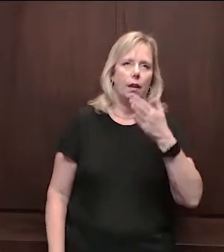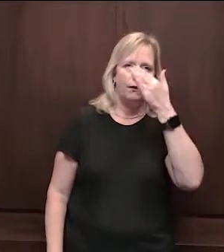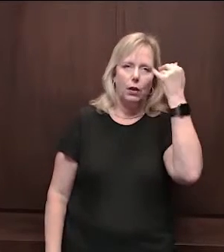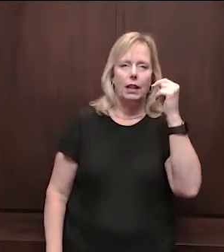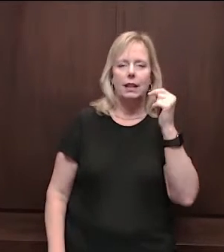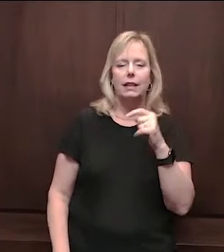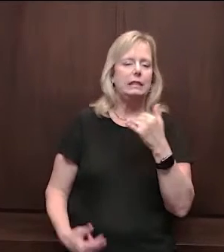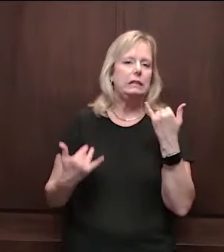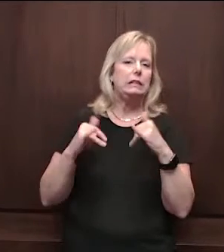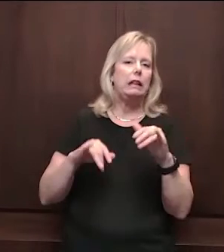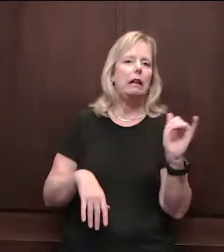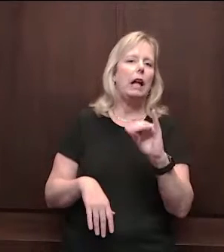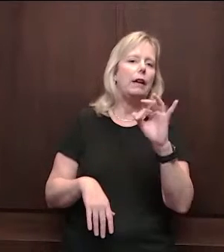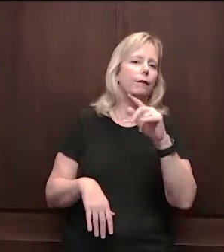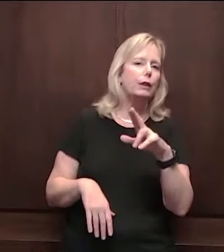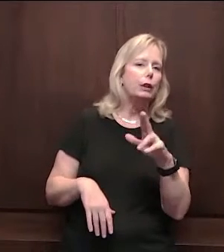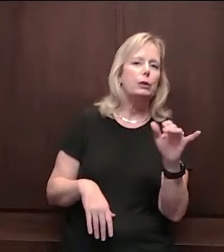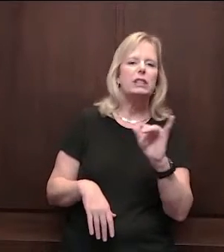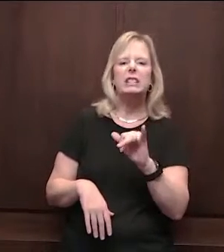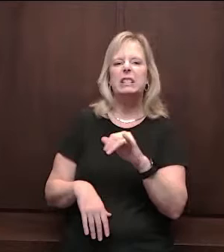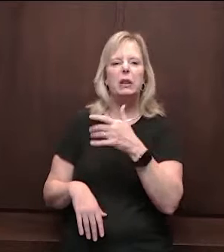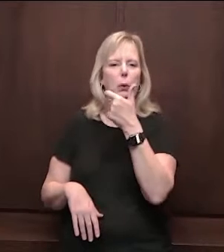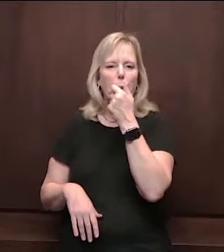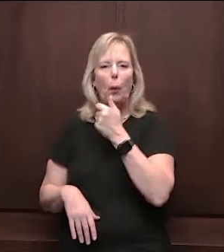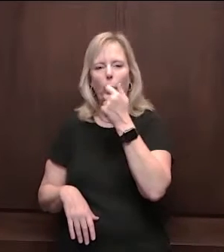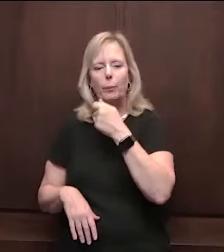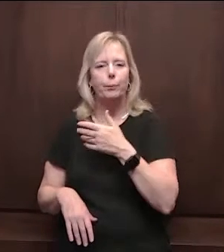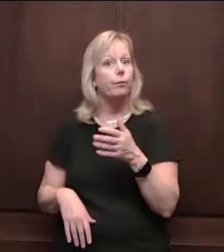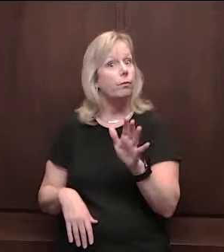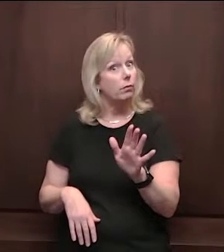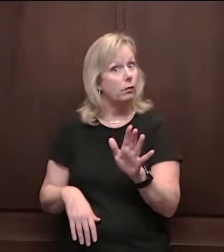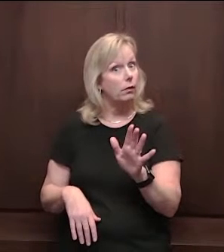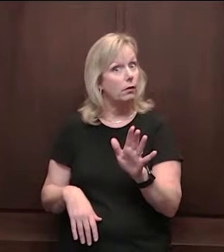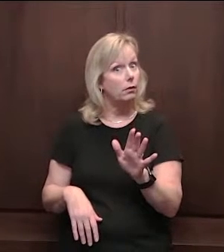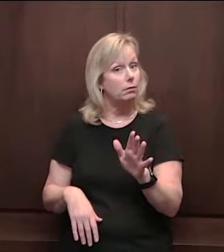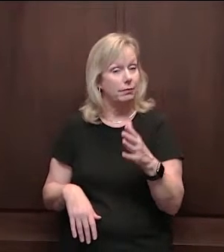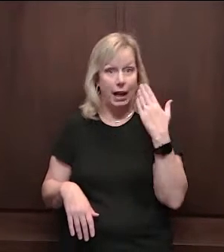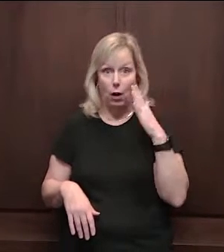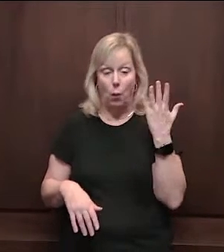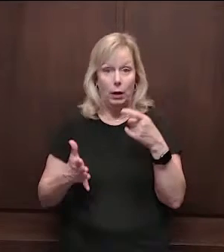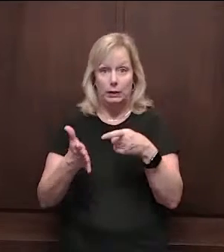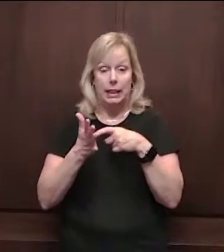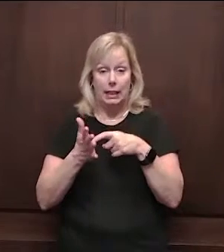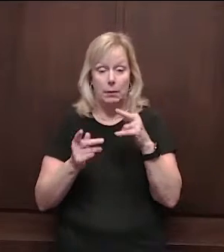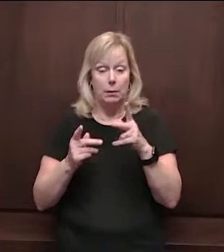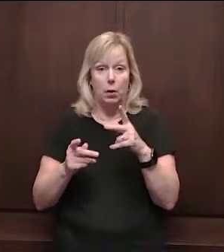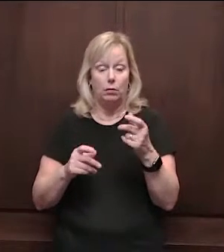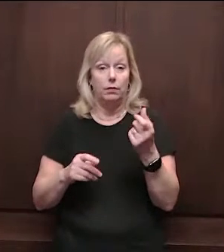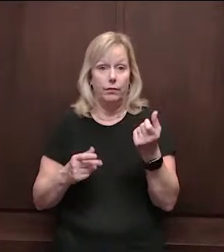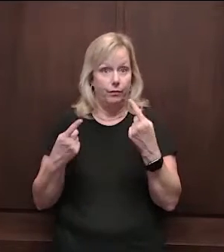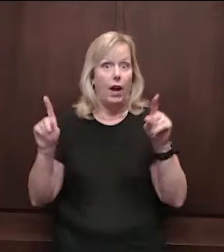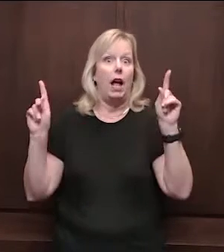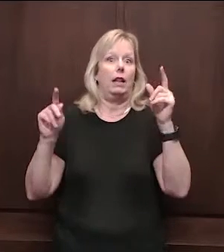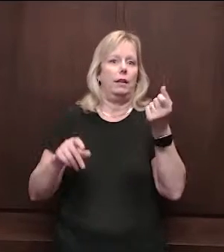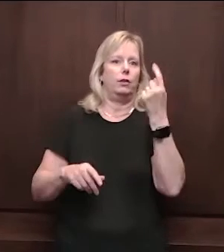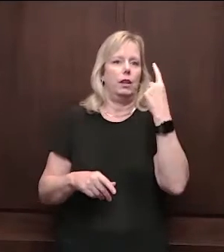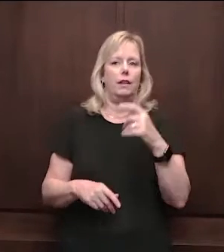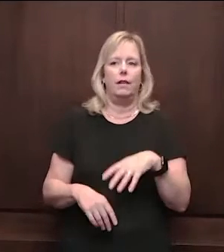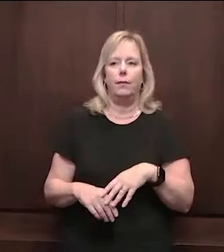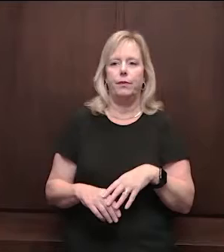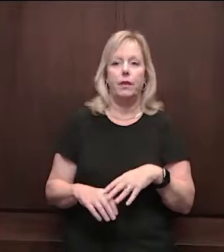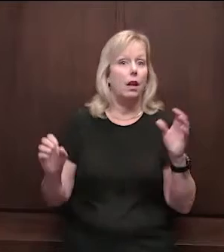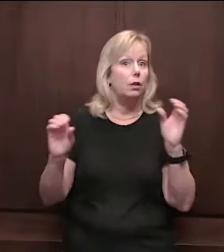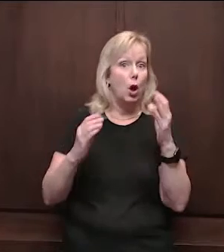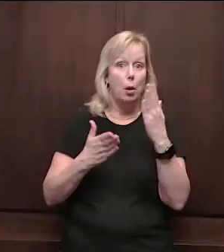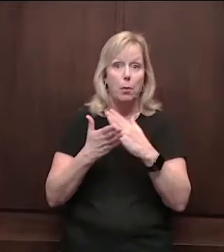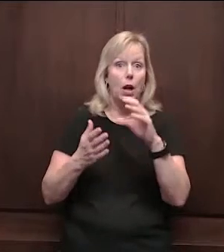it, it's still the flu, it's just a cold. But I don't know what it's going to take to make people understand. And there's no part of St.